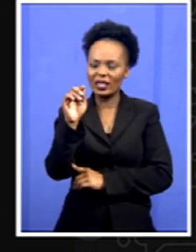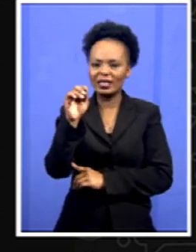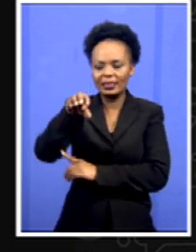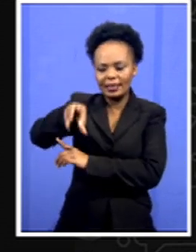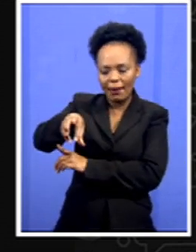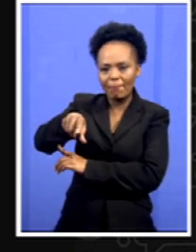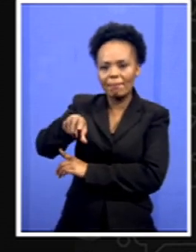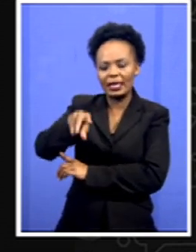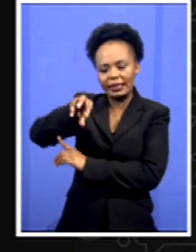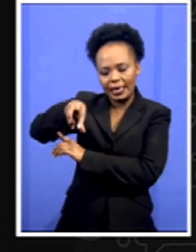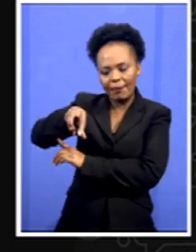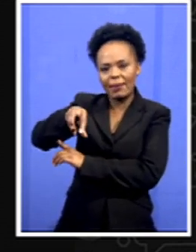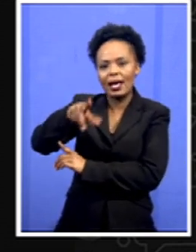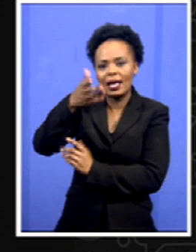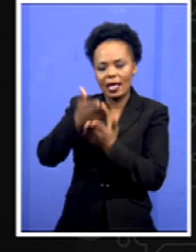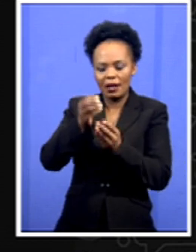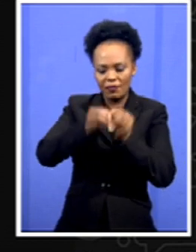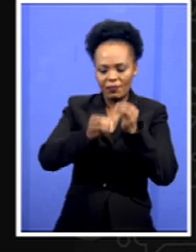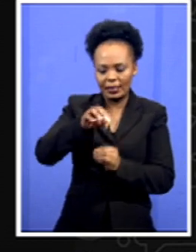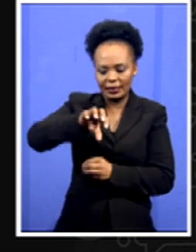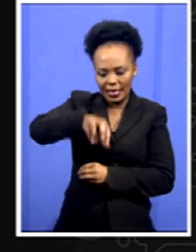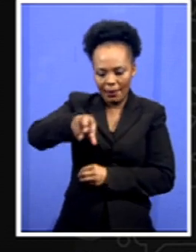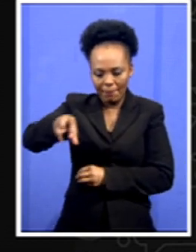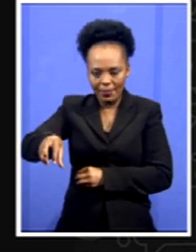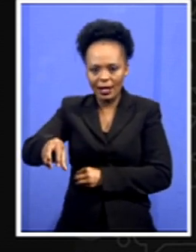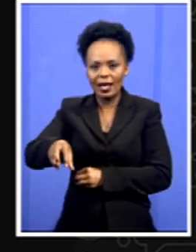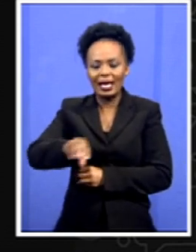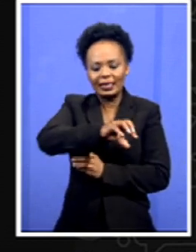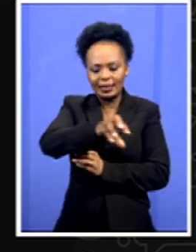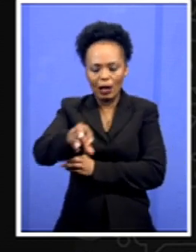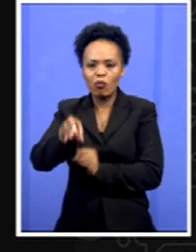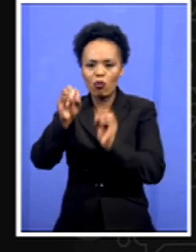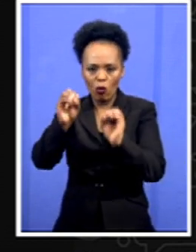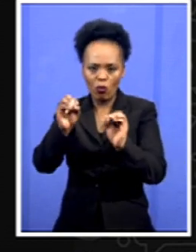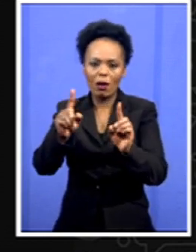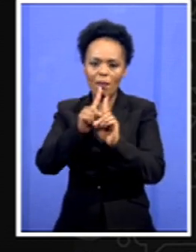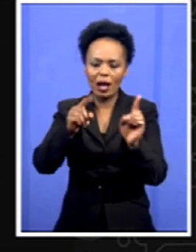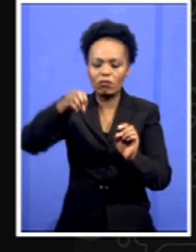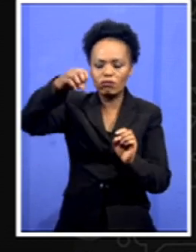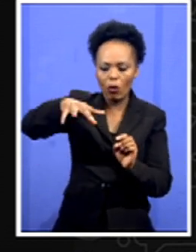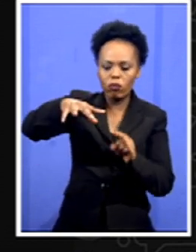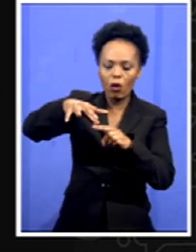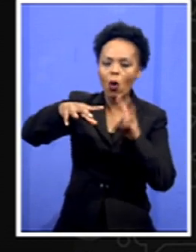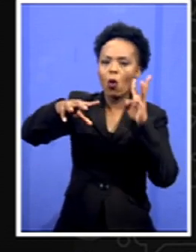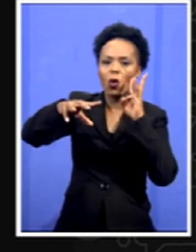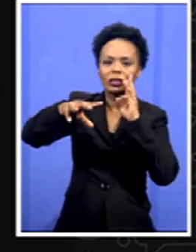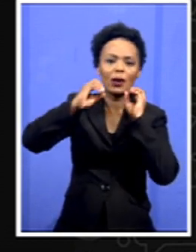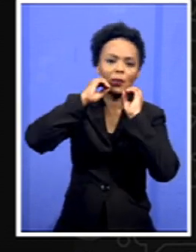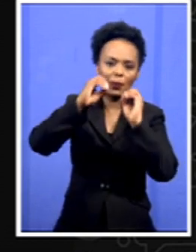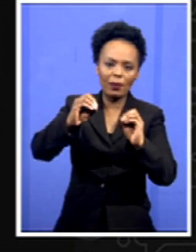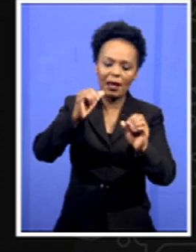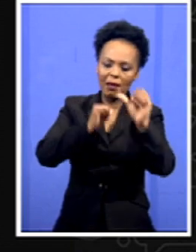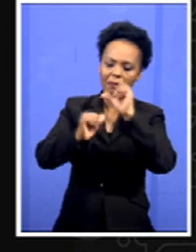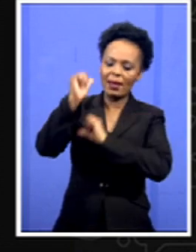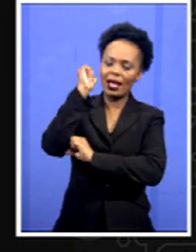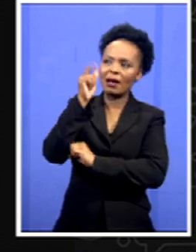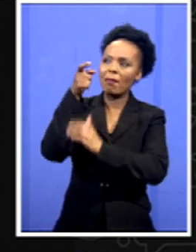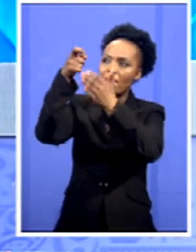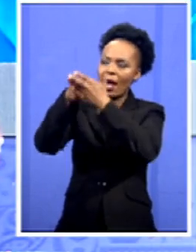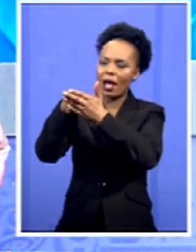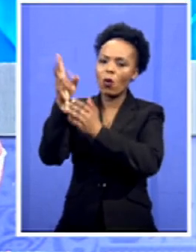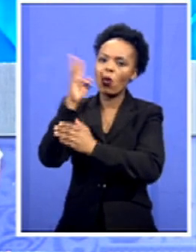install taps to each house. But the taps are there, but they're not coming any water. We are still going back to the same thing of buying water to fill